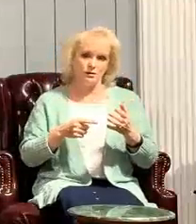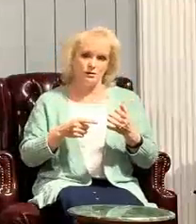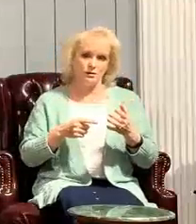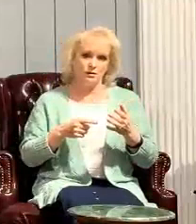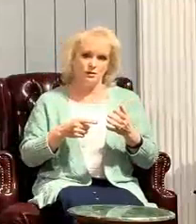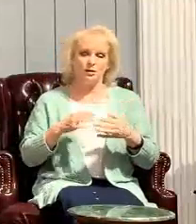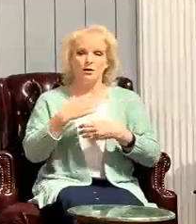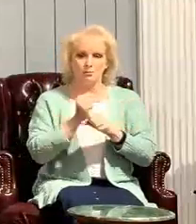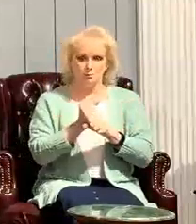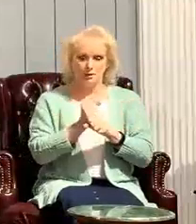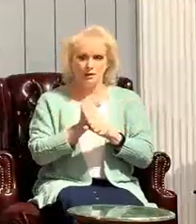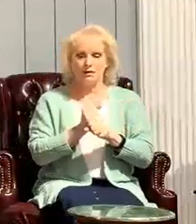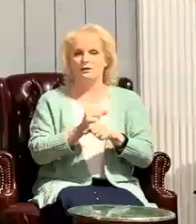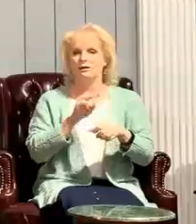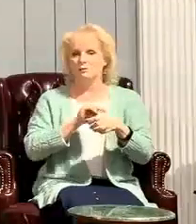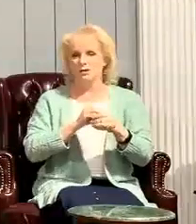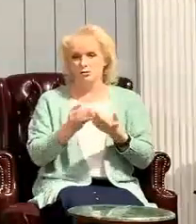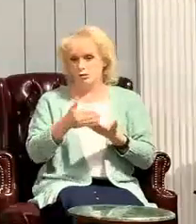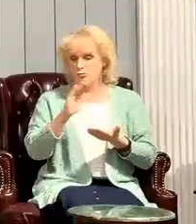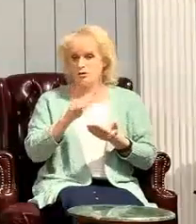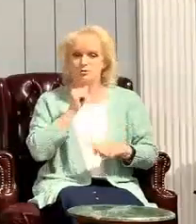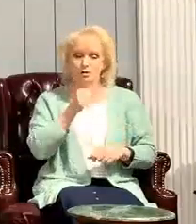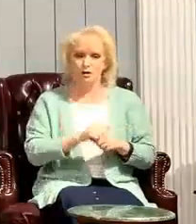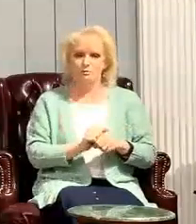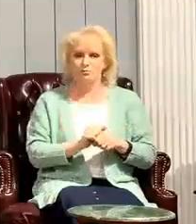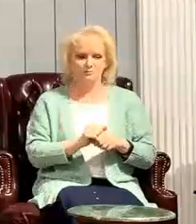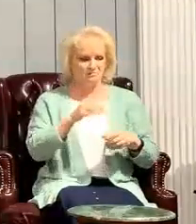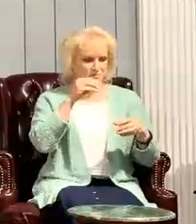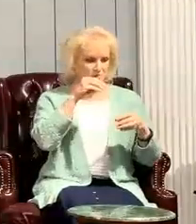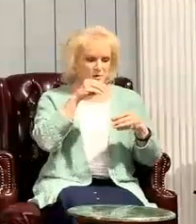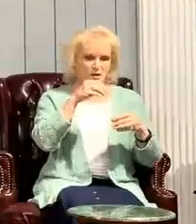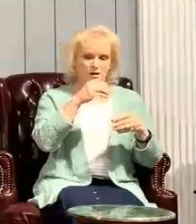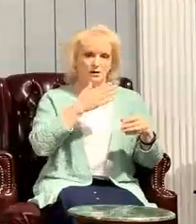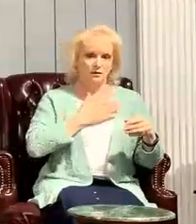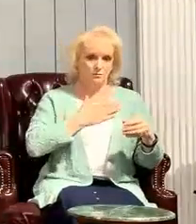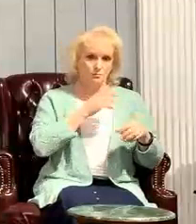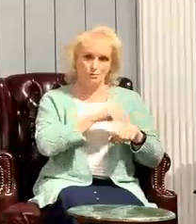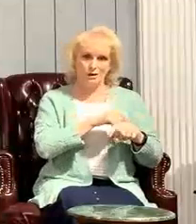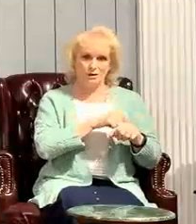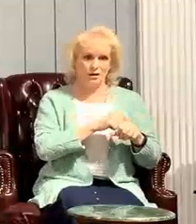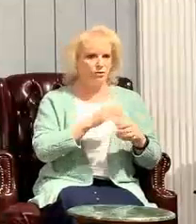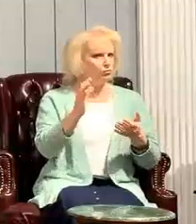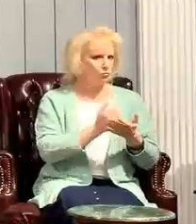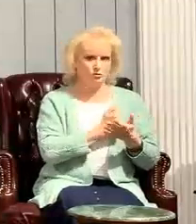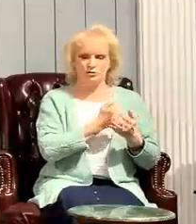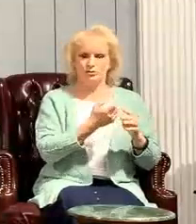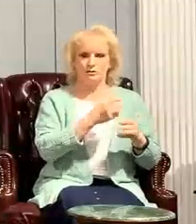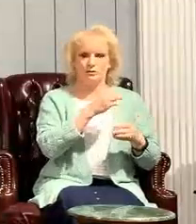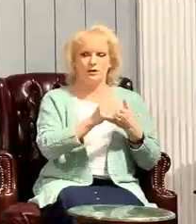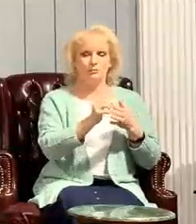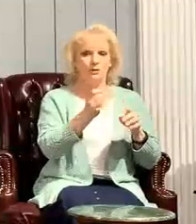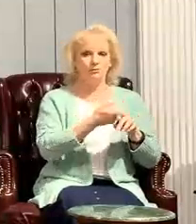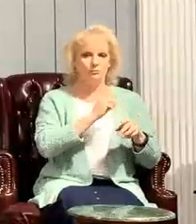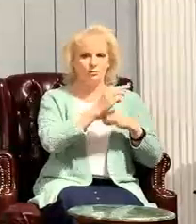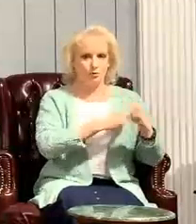what constitutes making the ministry rich or not. And it used to be in my day they'd say, no, you don't take money from me, and you don't take money from the world, because the world